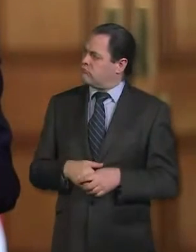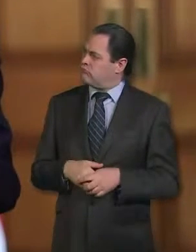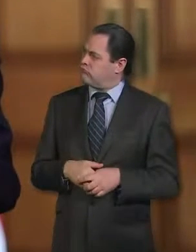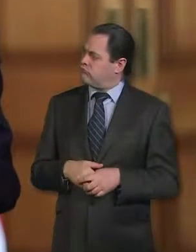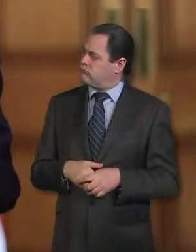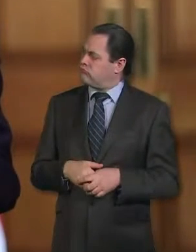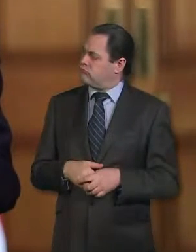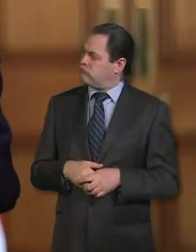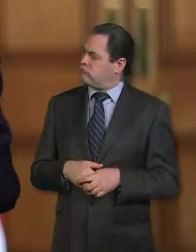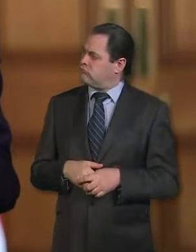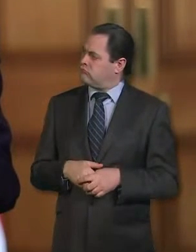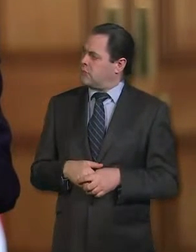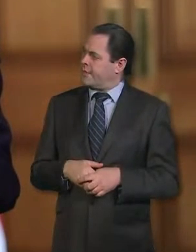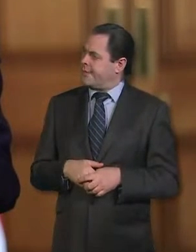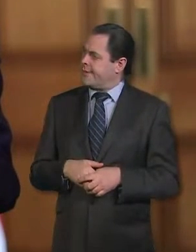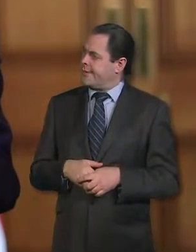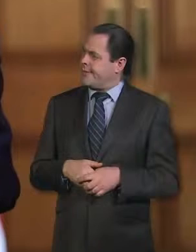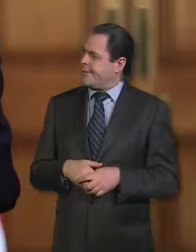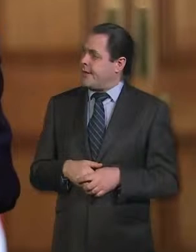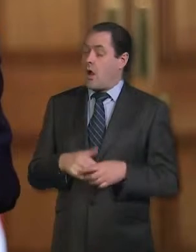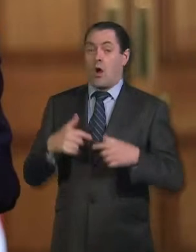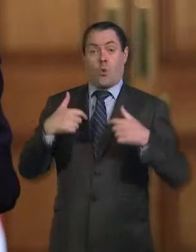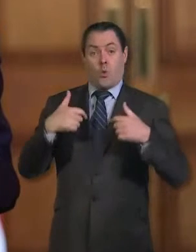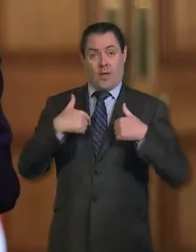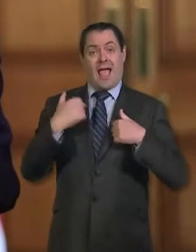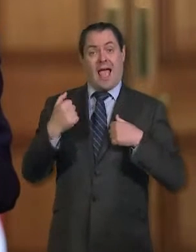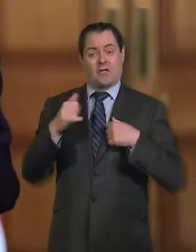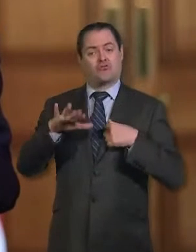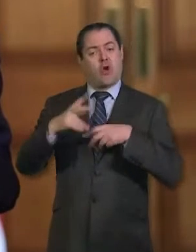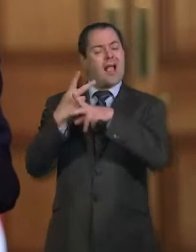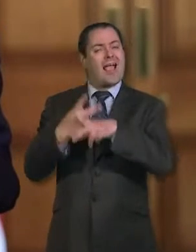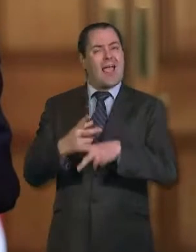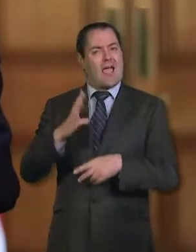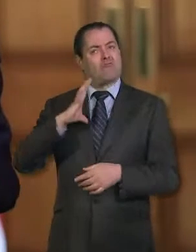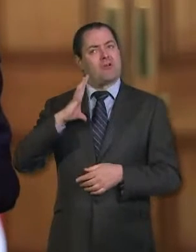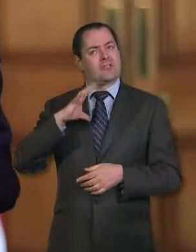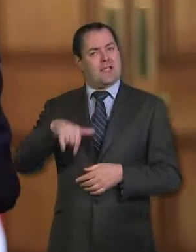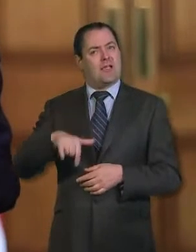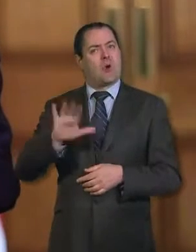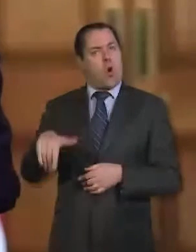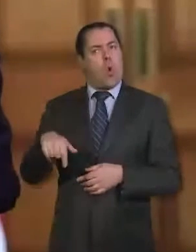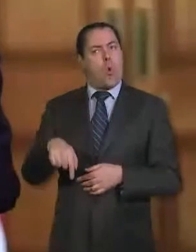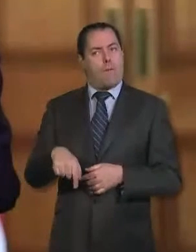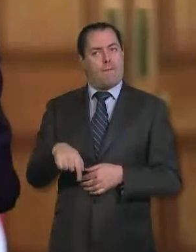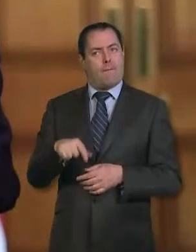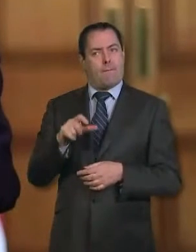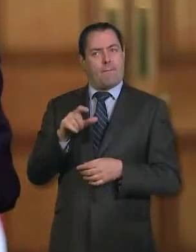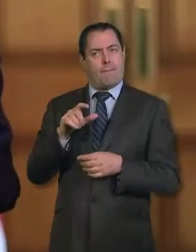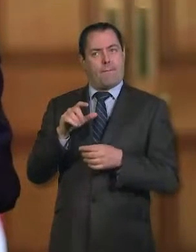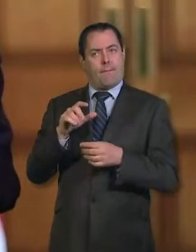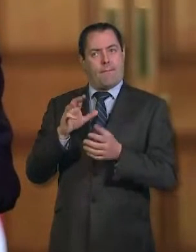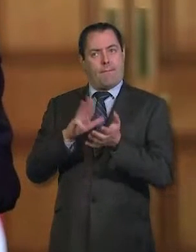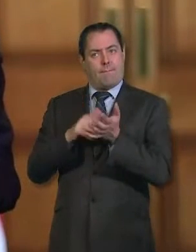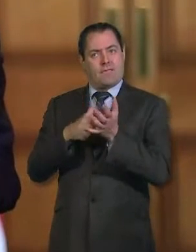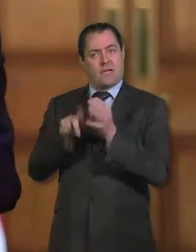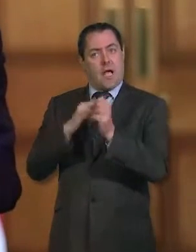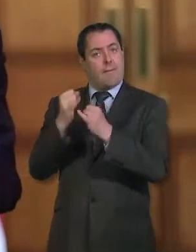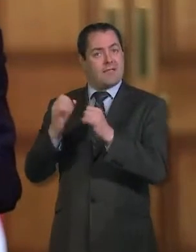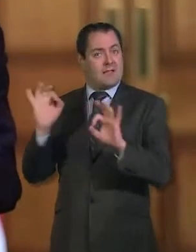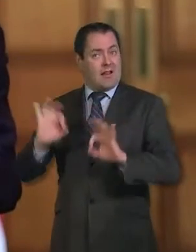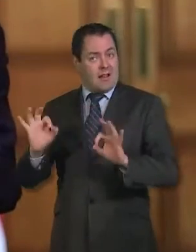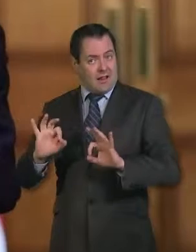we had childcare readily available at home and Mr. Cummings didn't. Thanks very much. Ben Kentish from